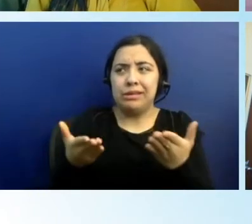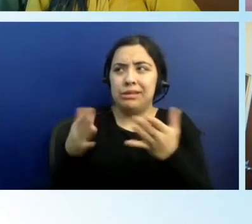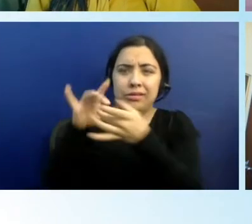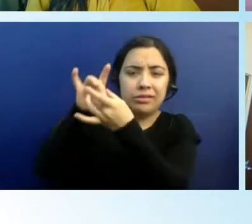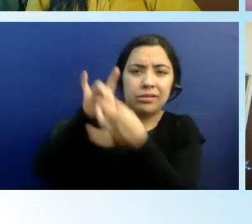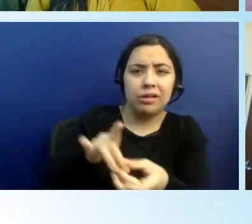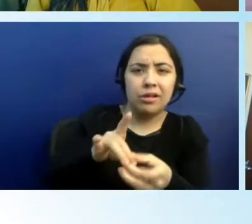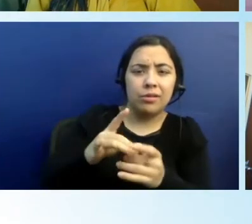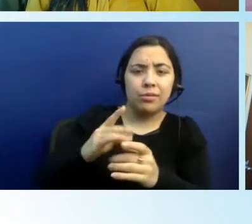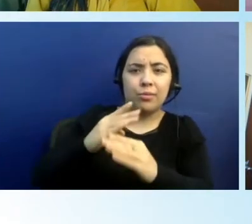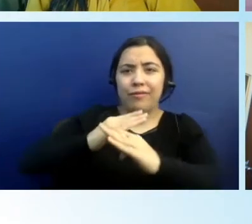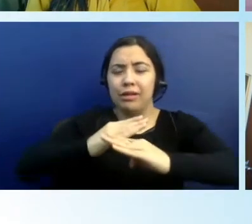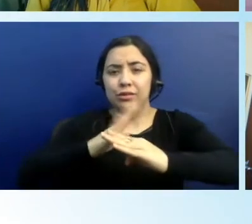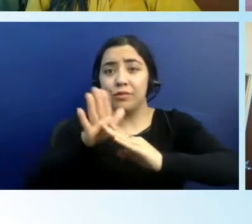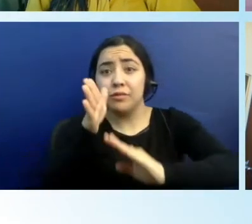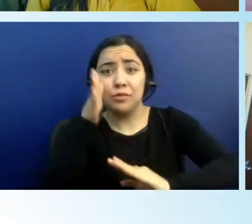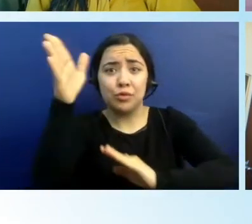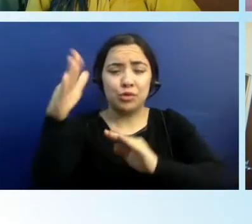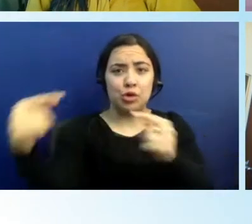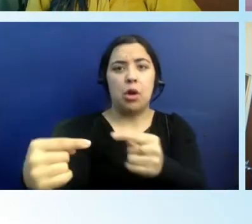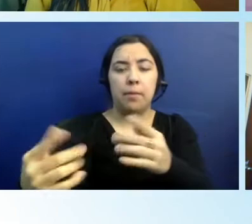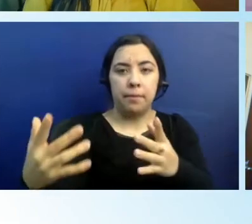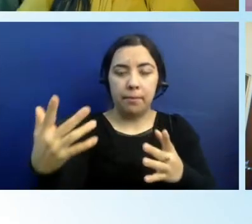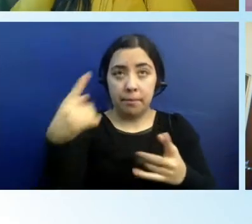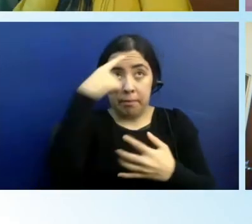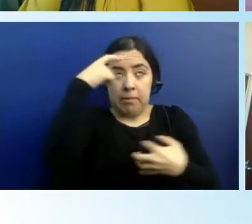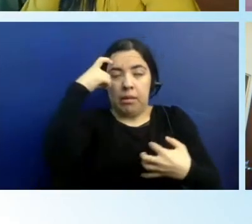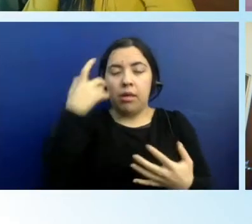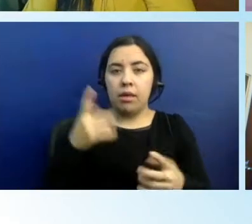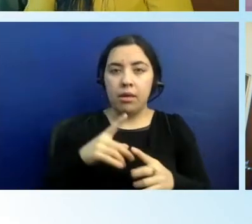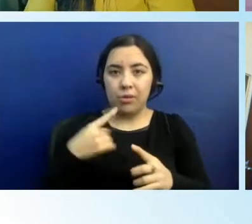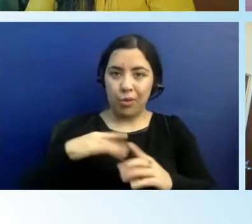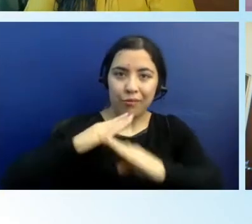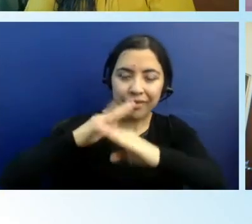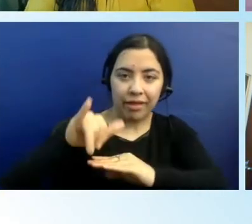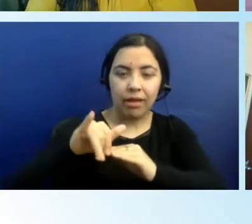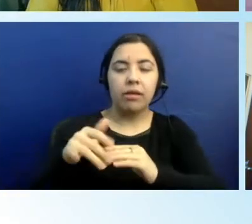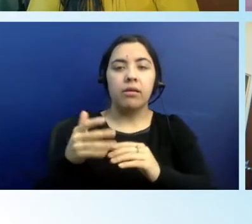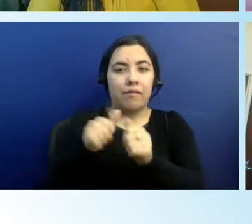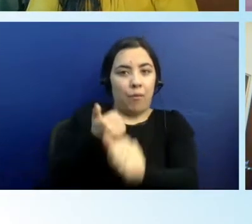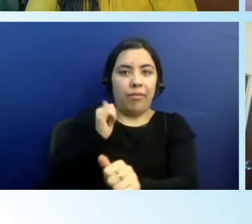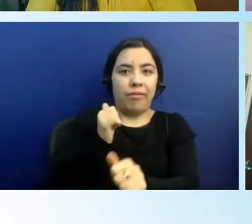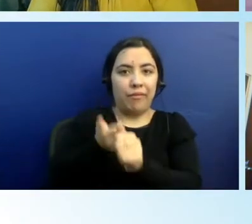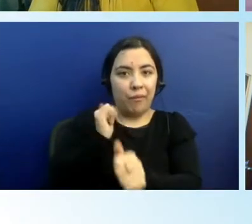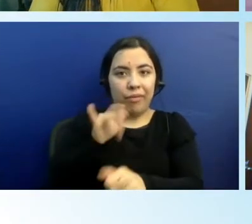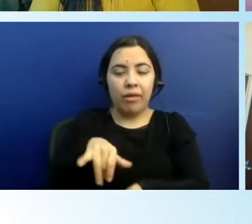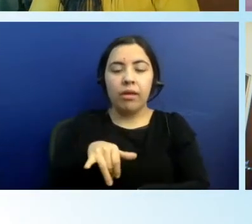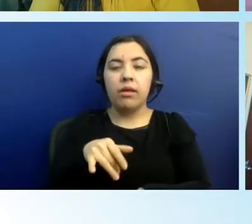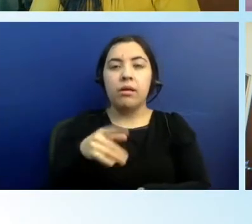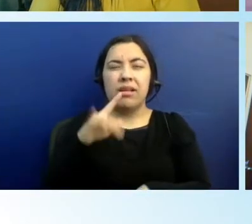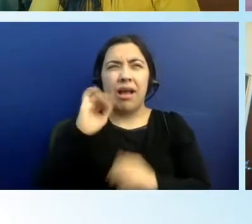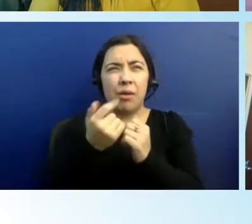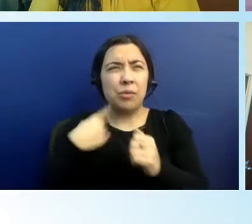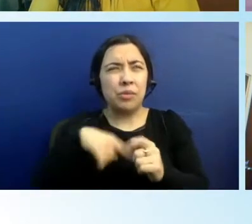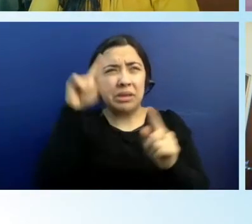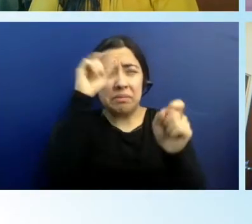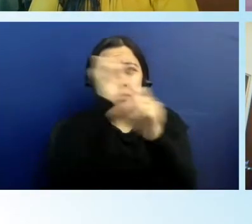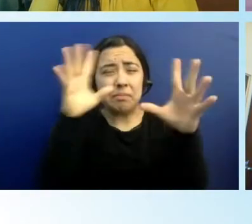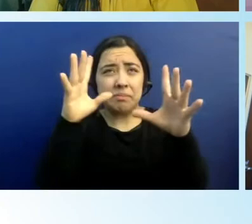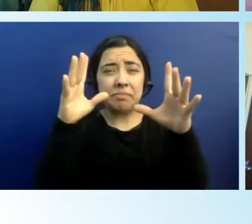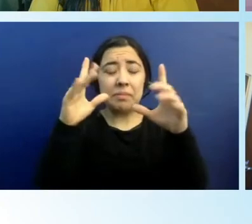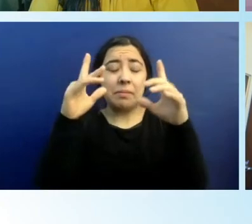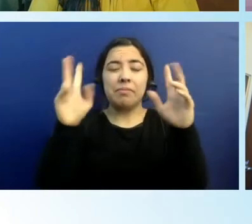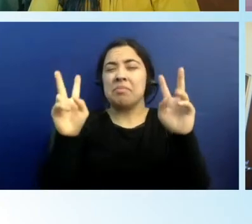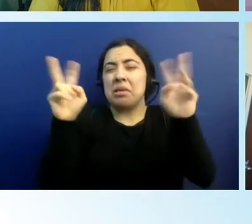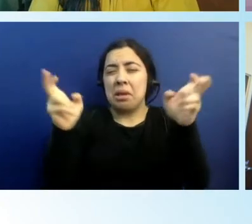future harm. And so, how are we looking at big picture things like, as much as